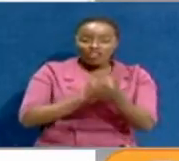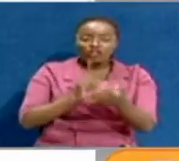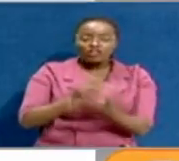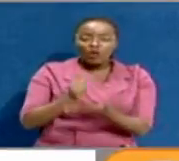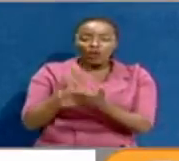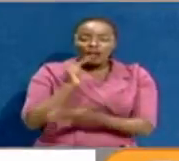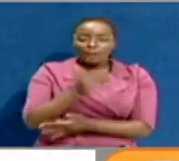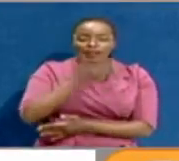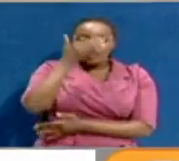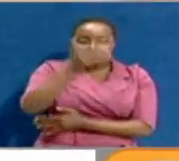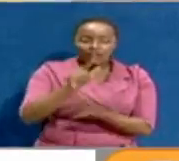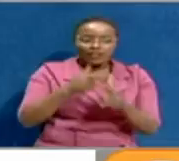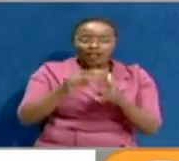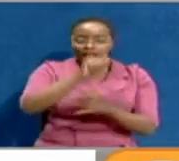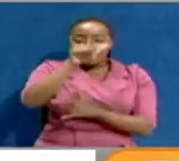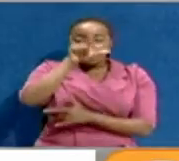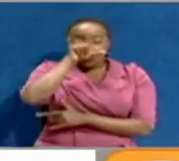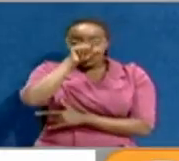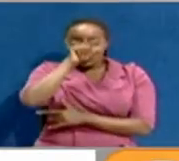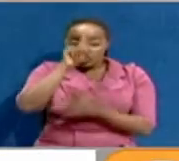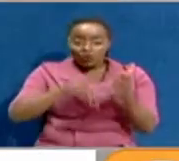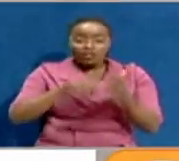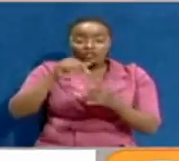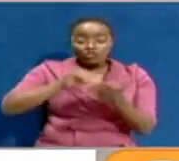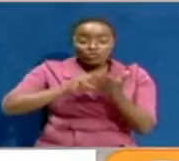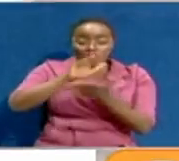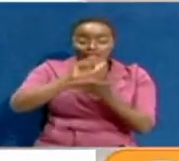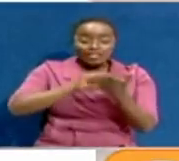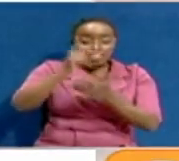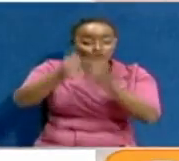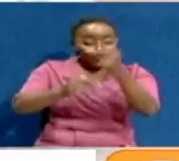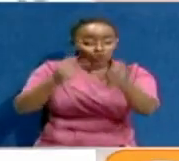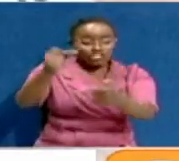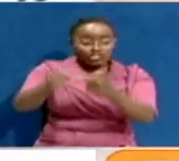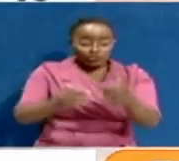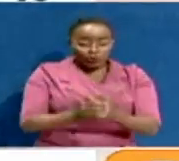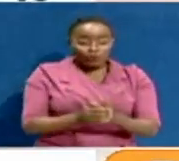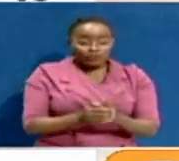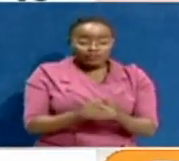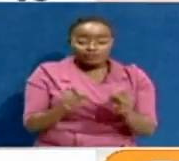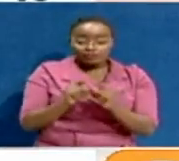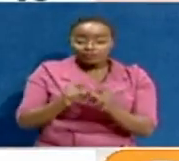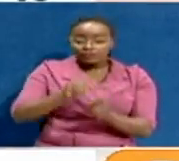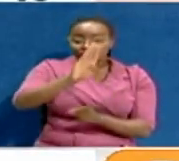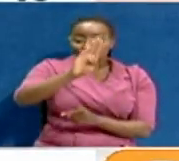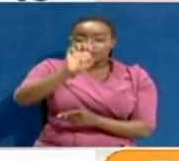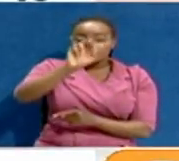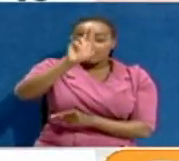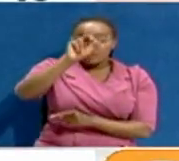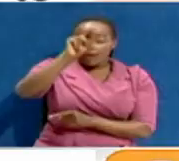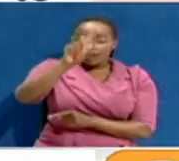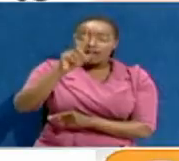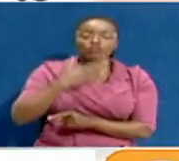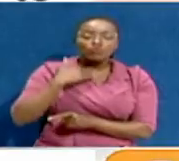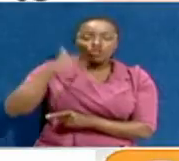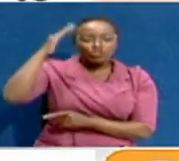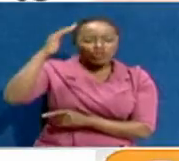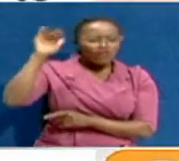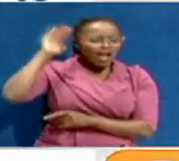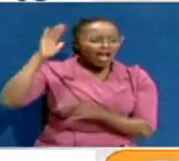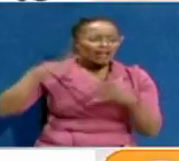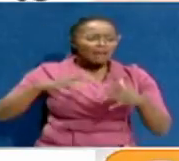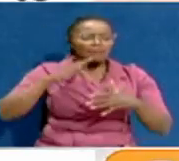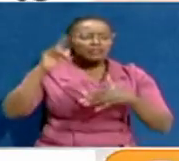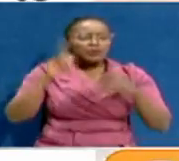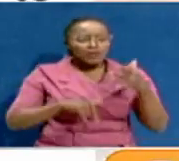us with that one. Okay, let's take a look at another one. Remember, you can keep sending them in. Bernard Kipruto wants to know, I've had some